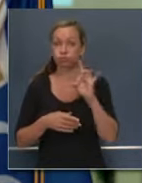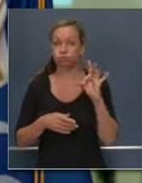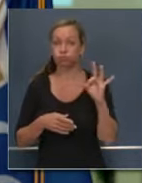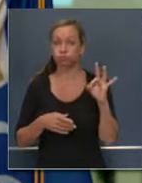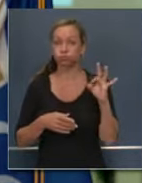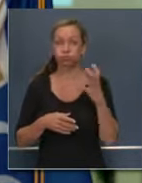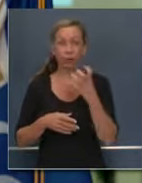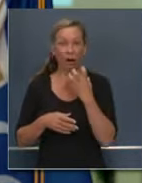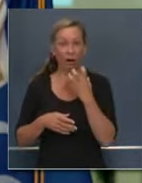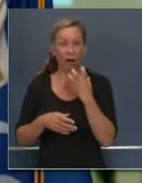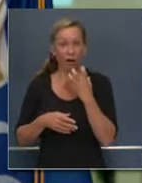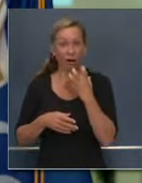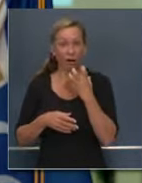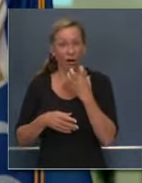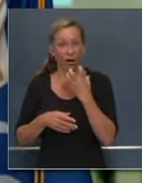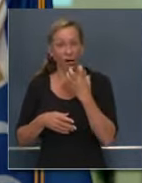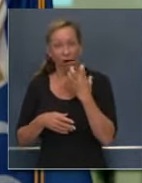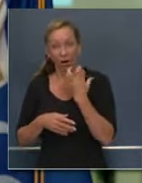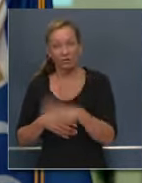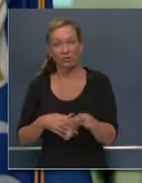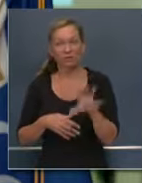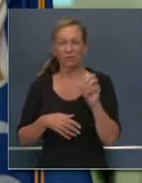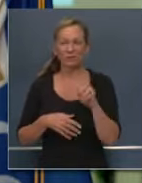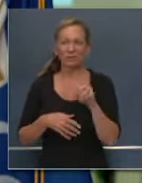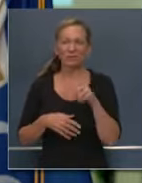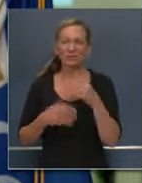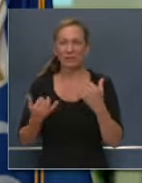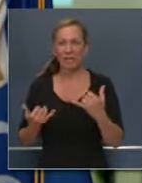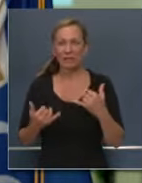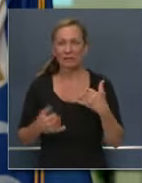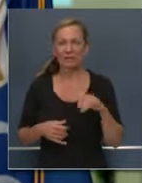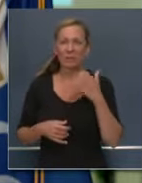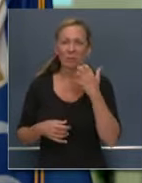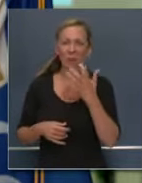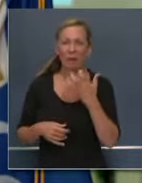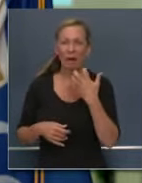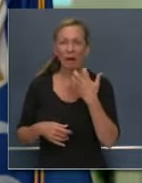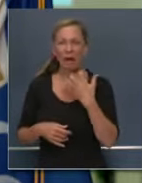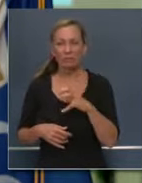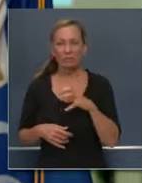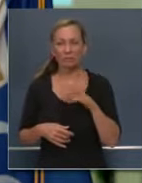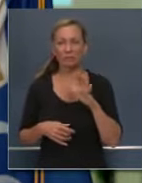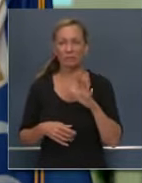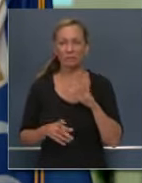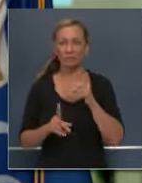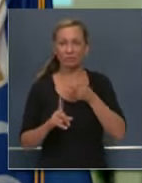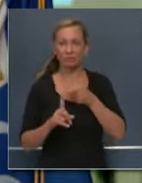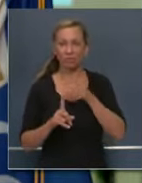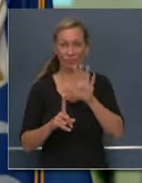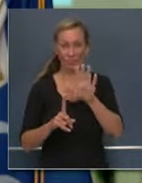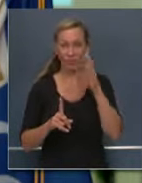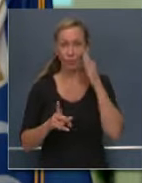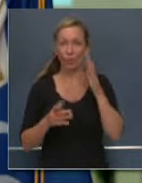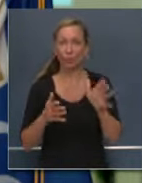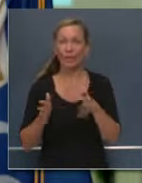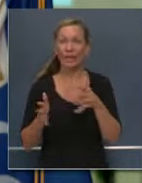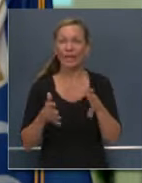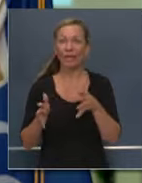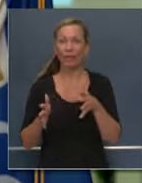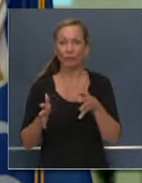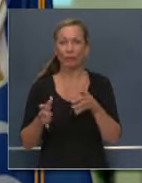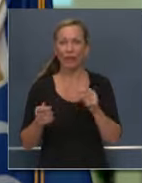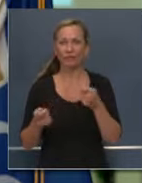hot in the state. But the winds can change on a moment's notice, but the winds will be very determinative in terms of